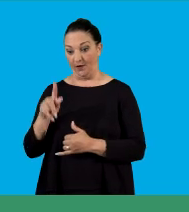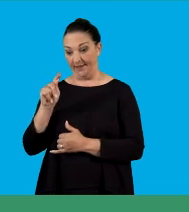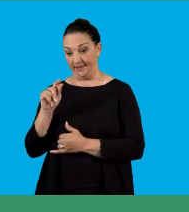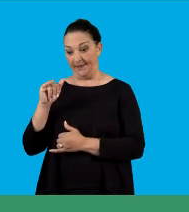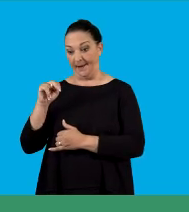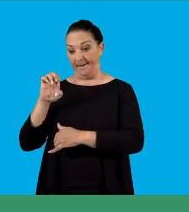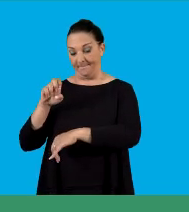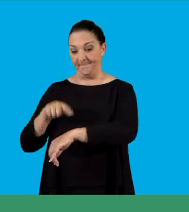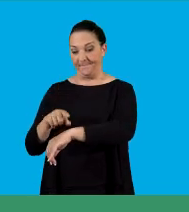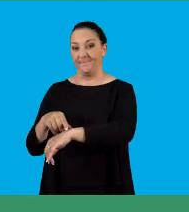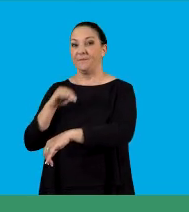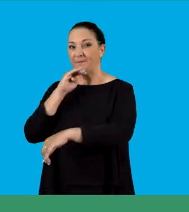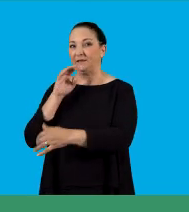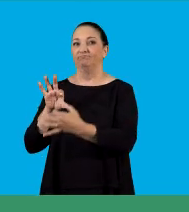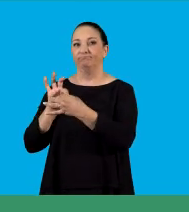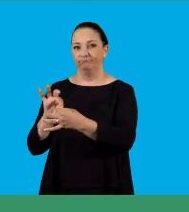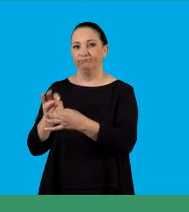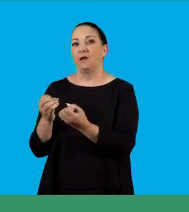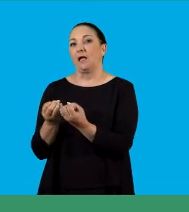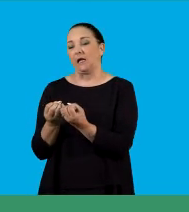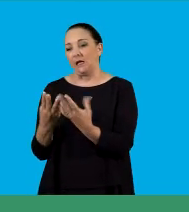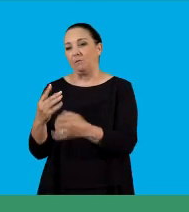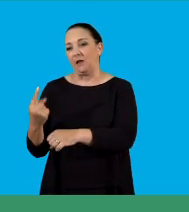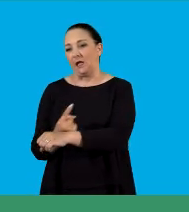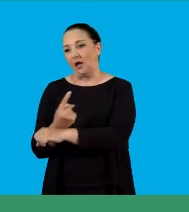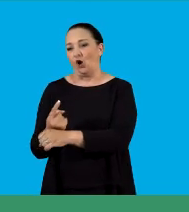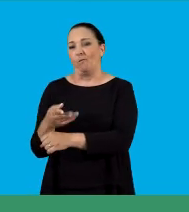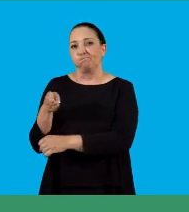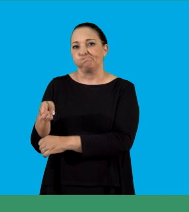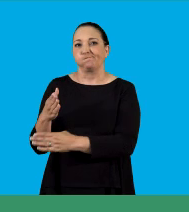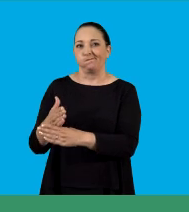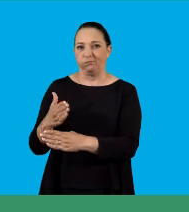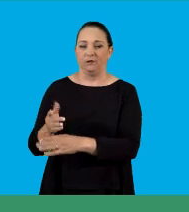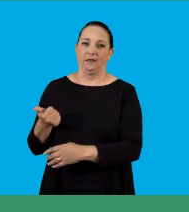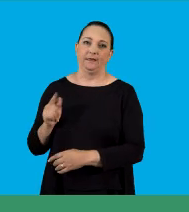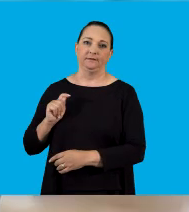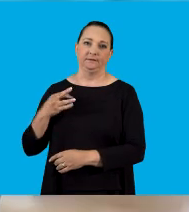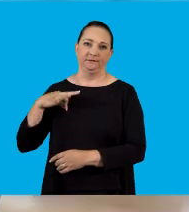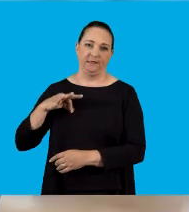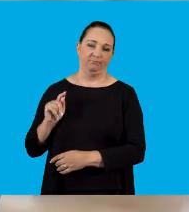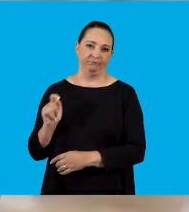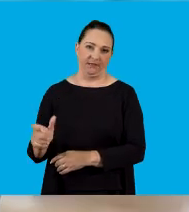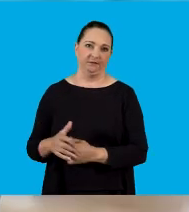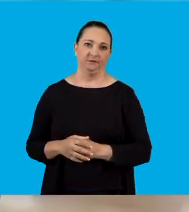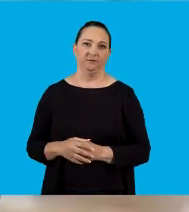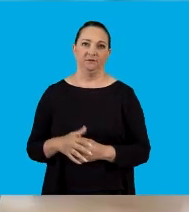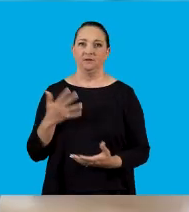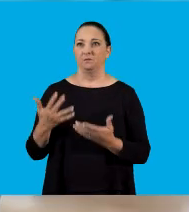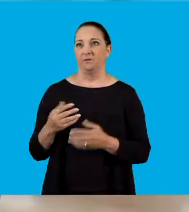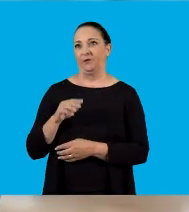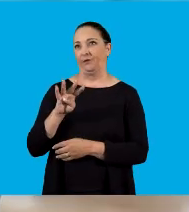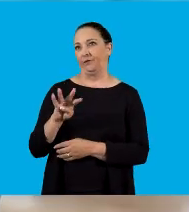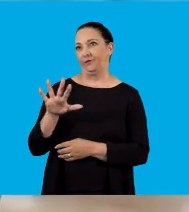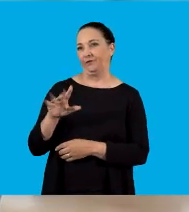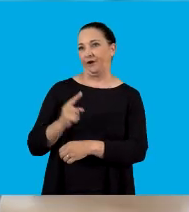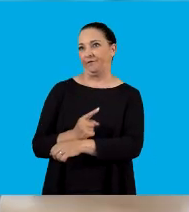for the amount of time they spend at work. So if you are spending, like, let's say you're supposed to be at work for 45